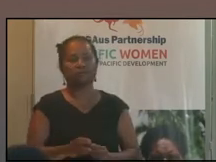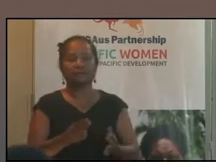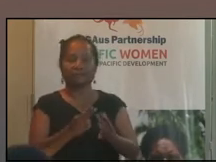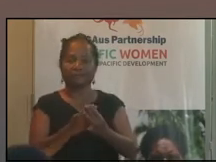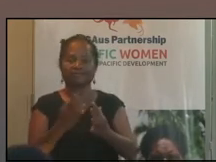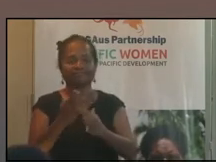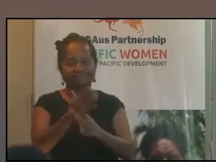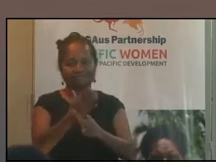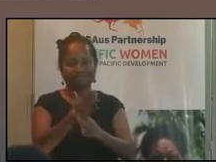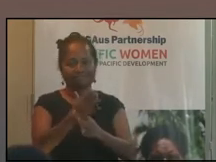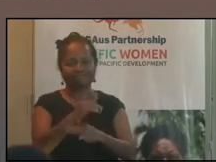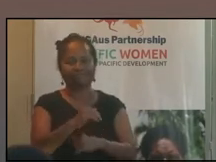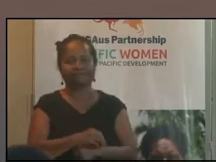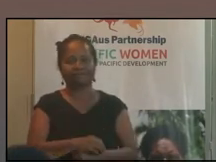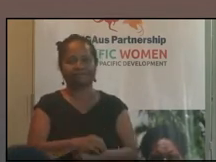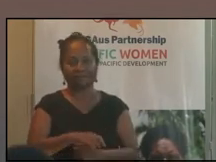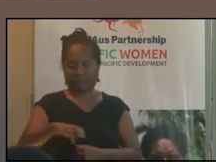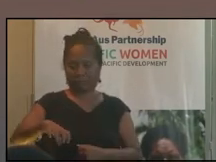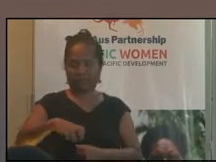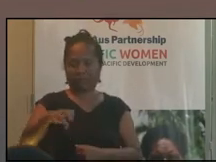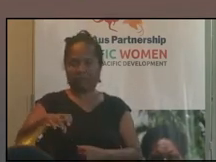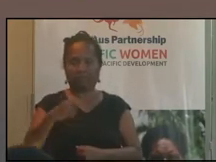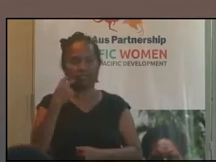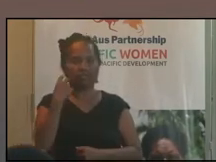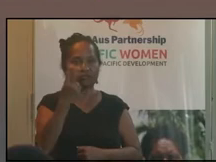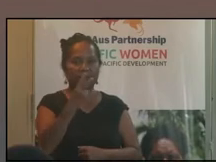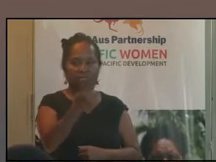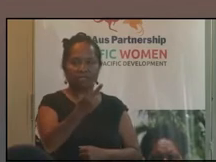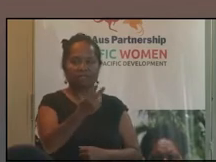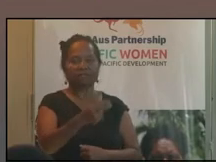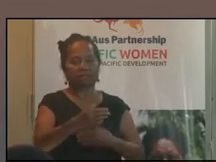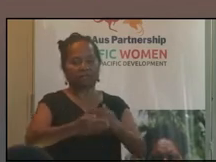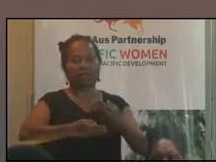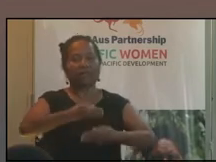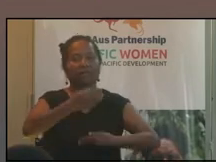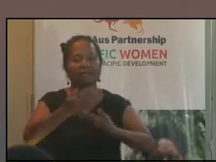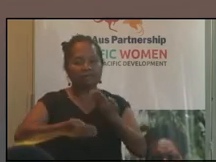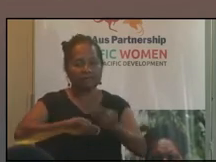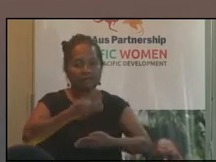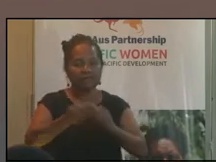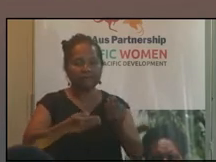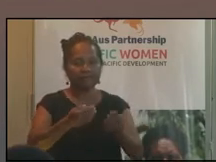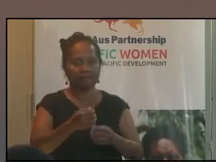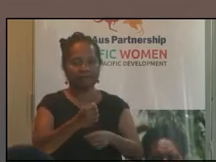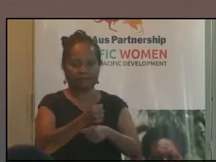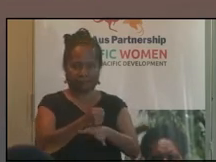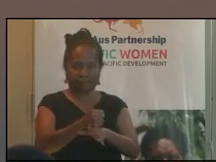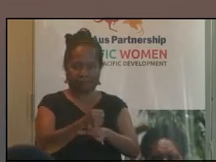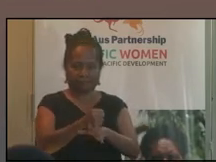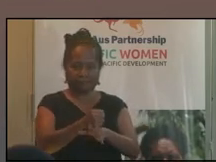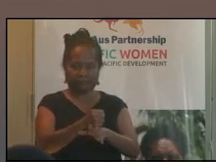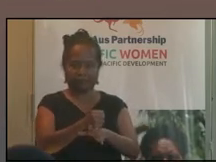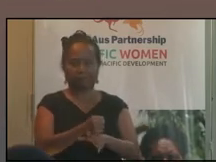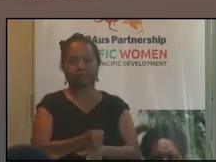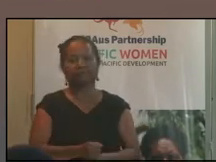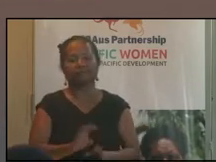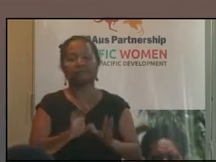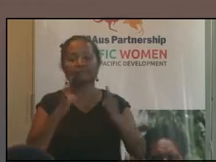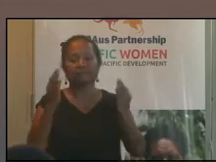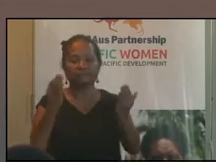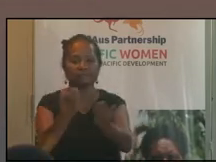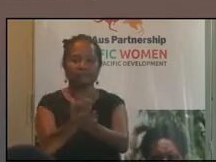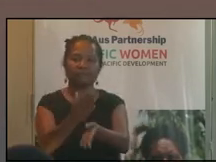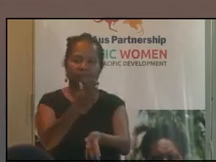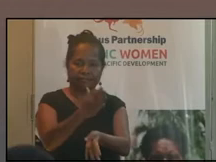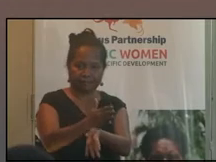the regional visits, and he explained on the political parties' endorsement role that